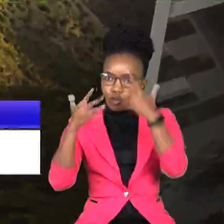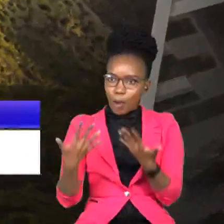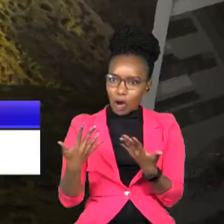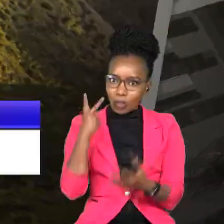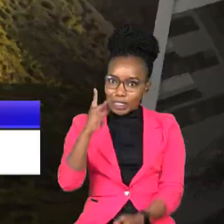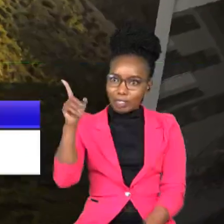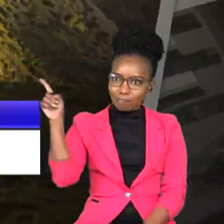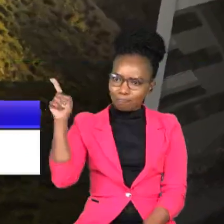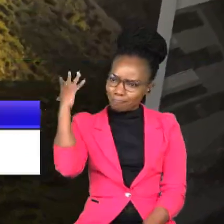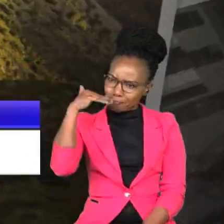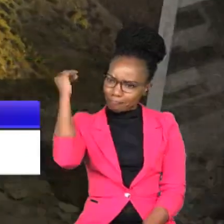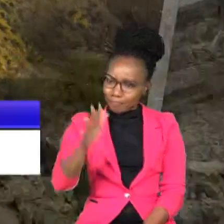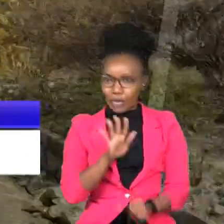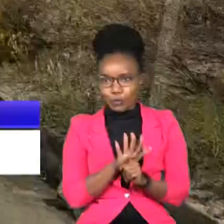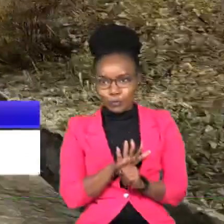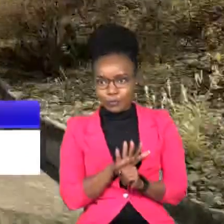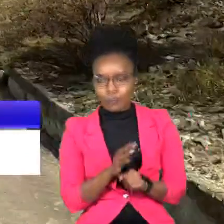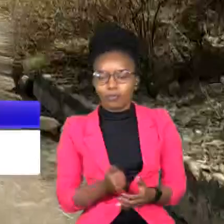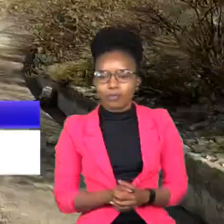Simply spectacular.